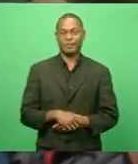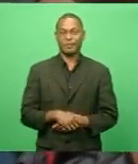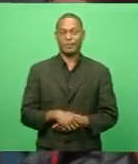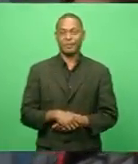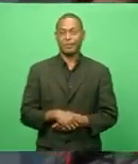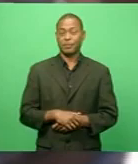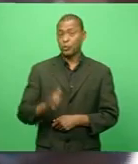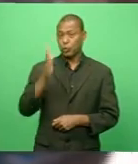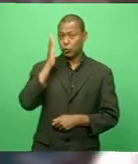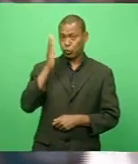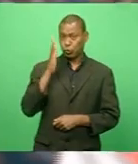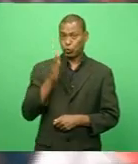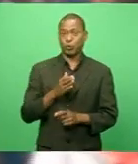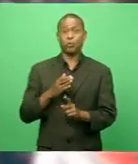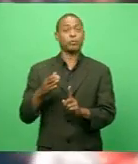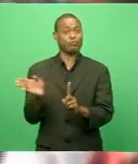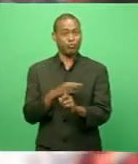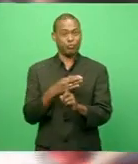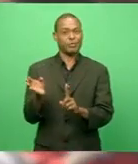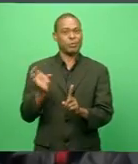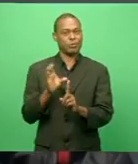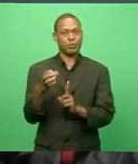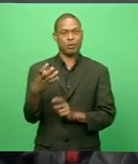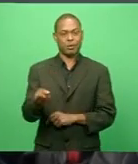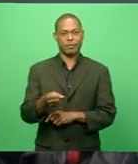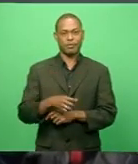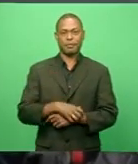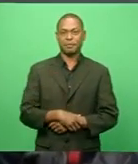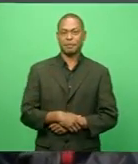And schools face bullying culture.